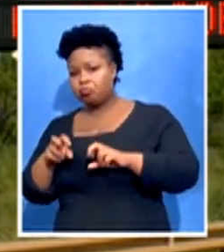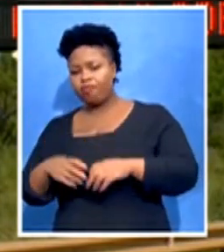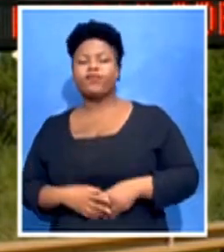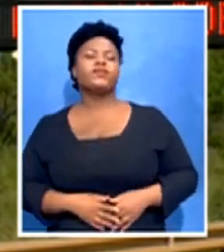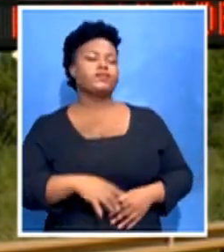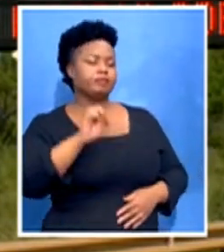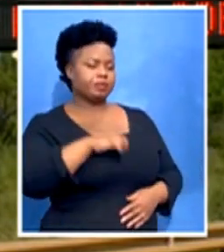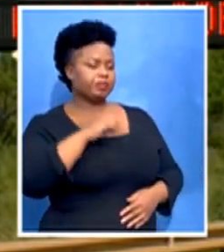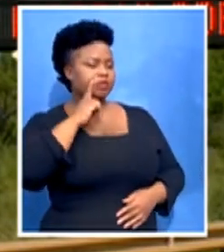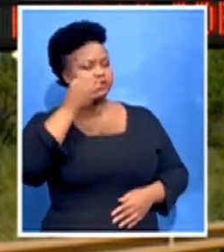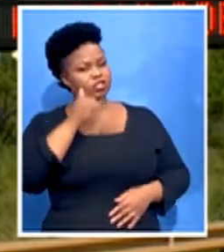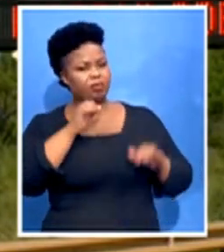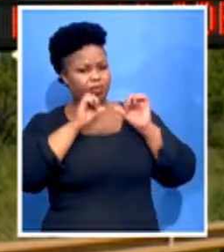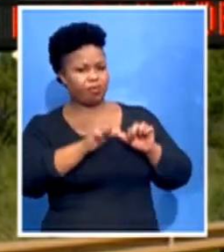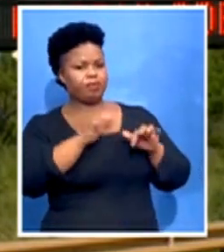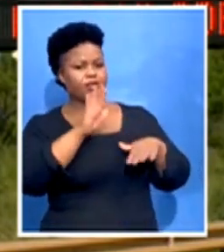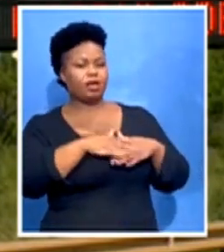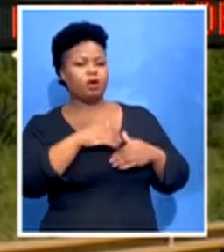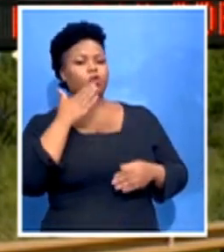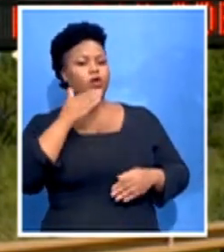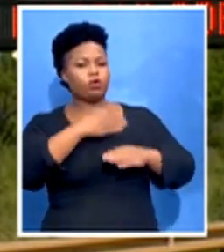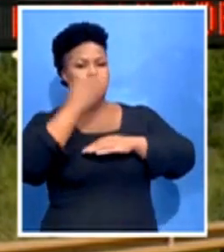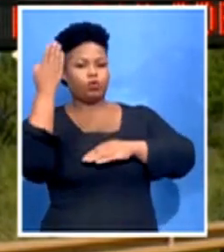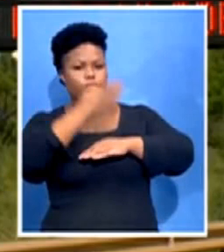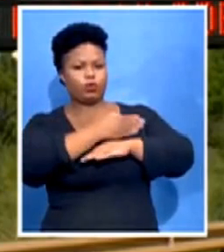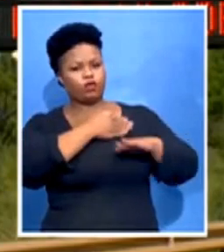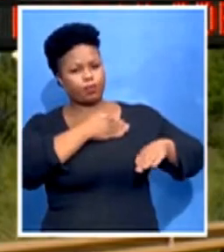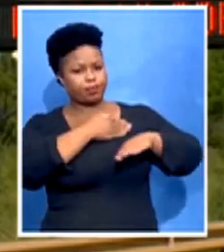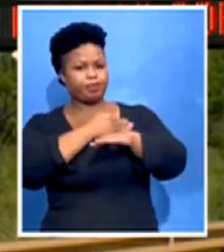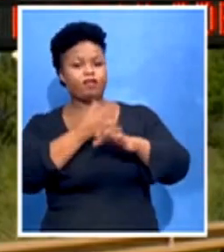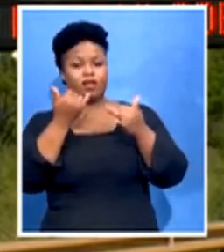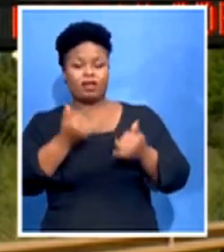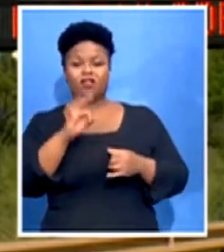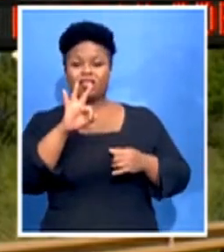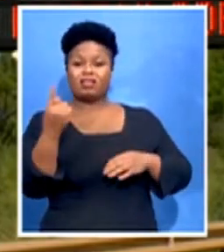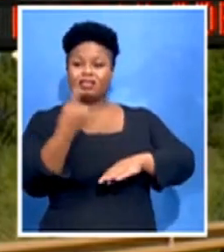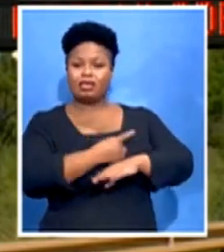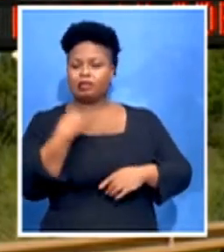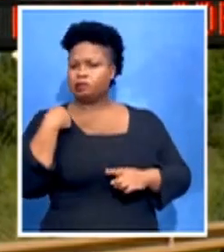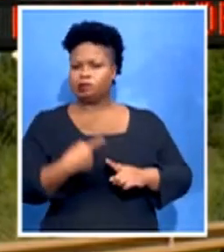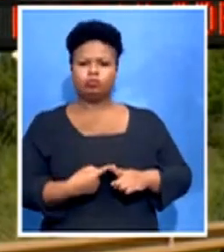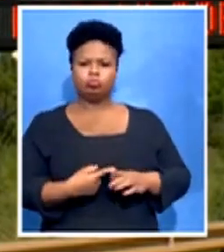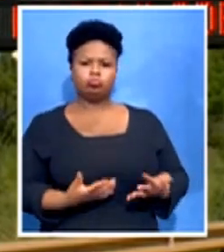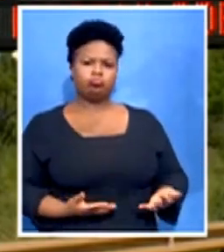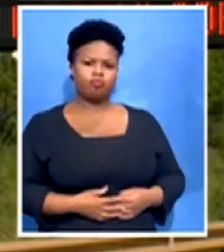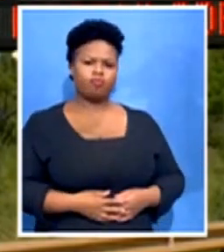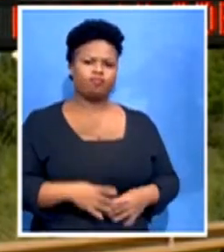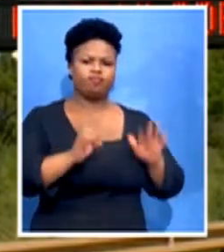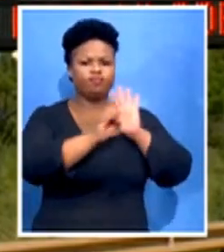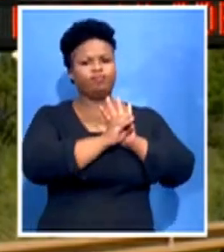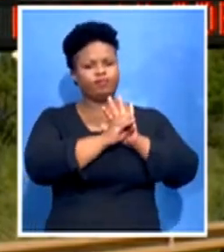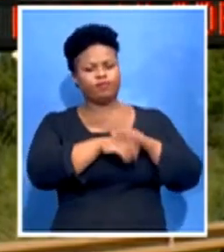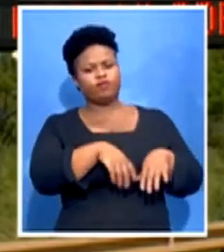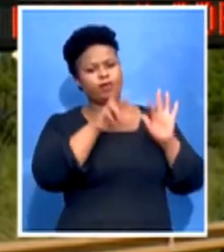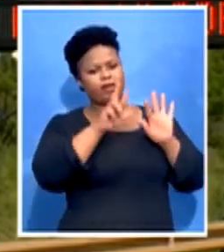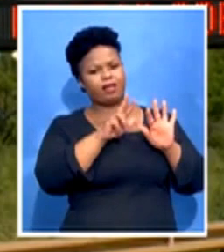port. For now, for the past 3 days, we only identify only 8 people positive that are coming into